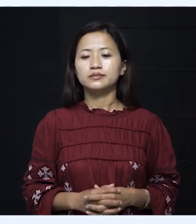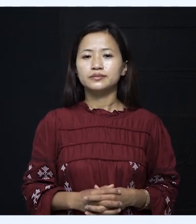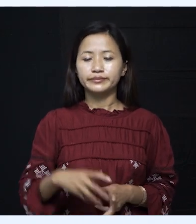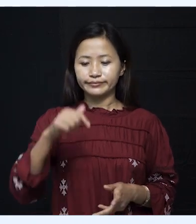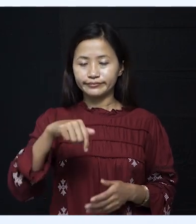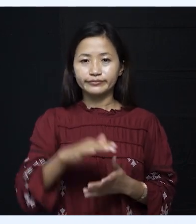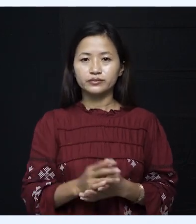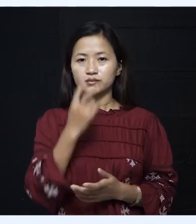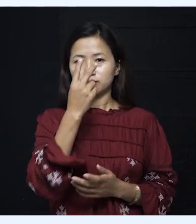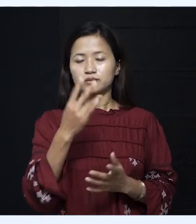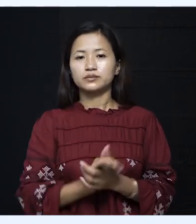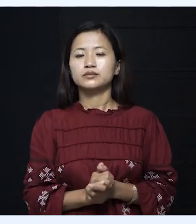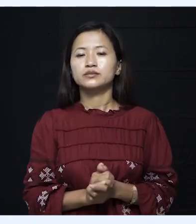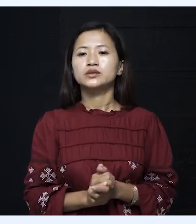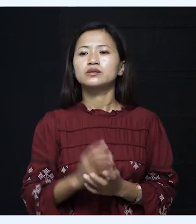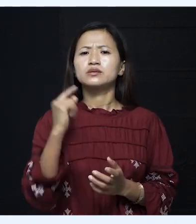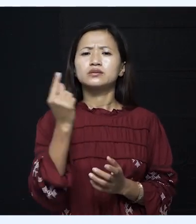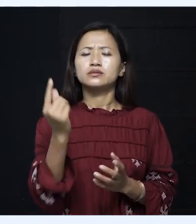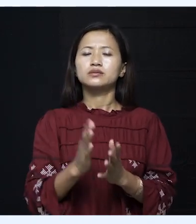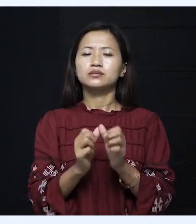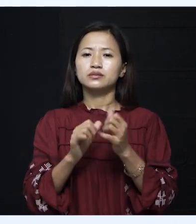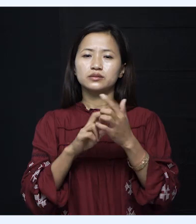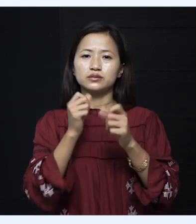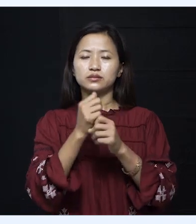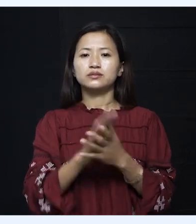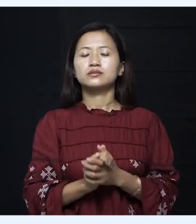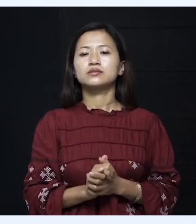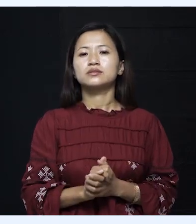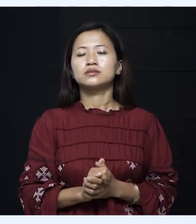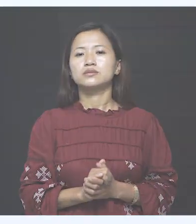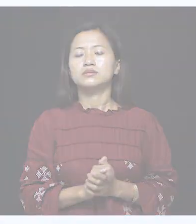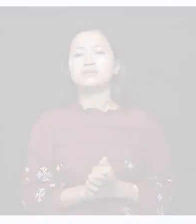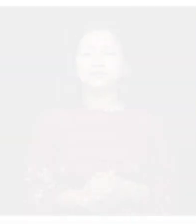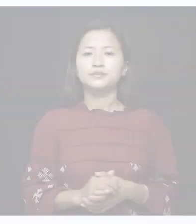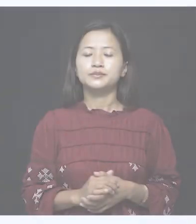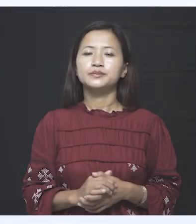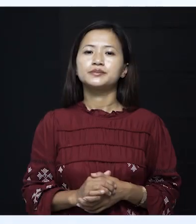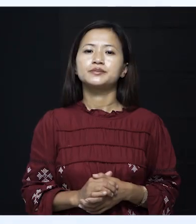Now let's take a look at the usage of since and for.